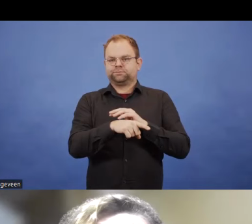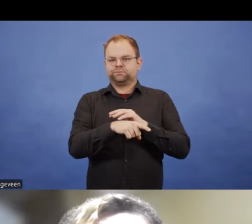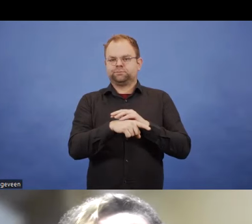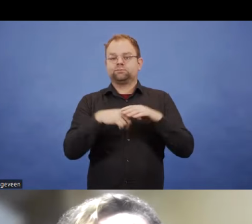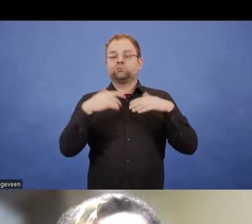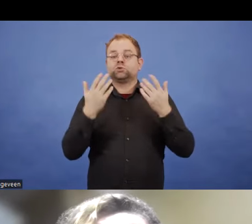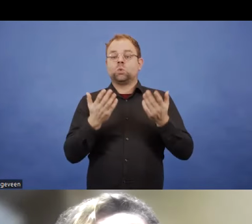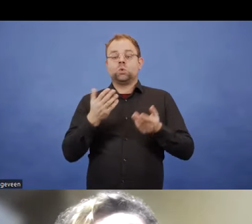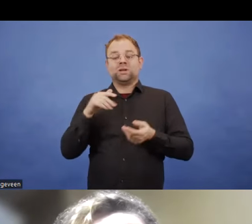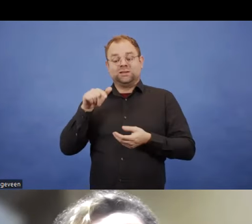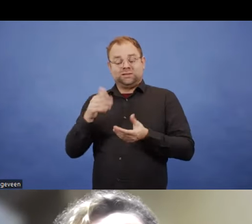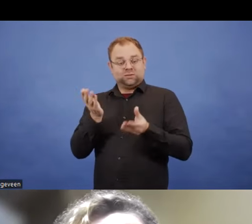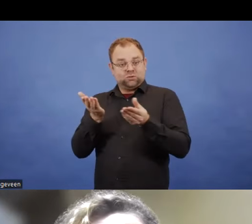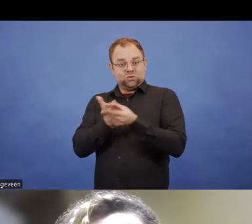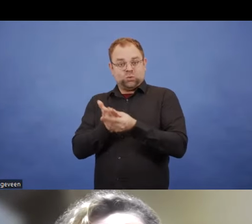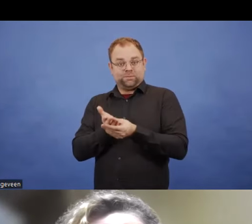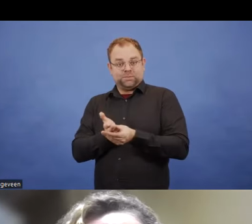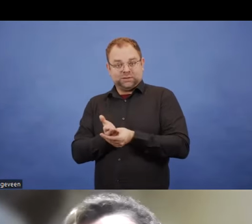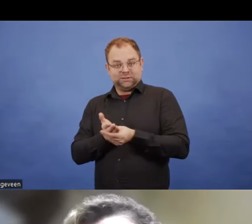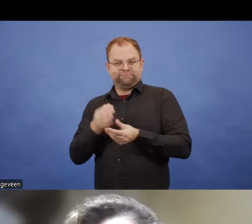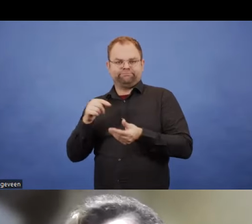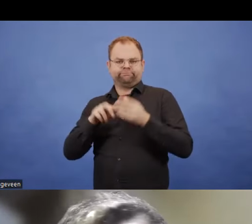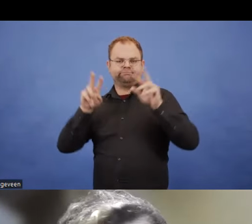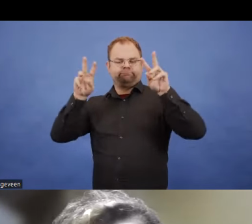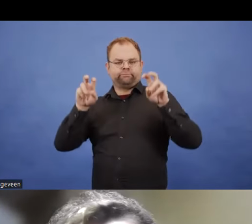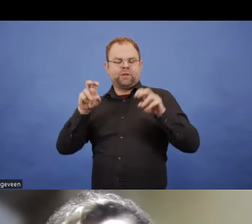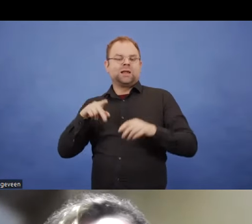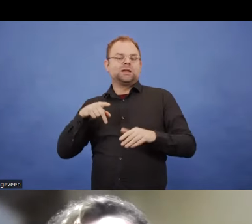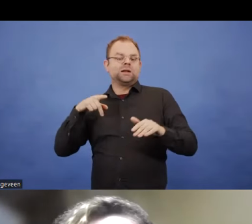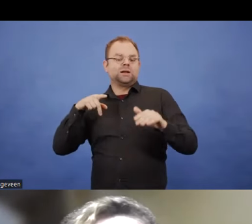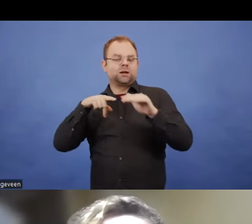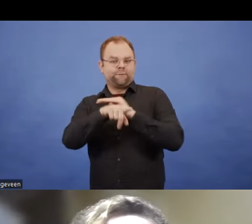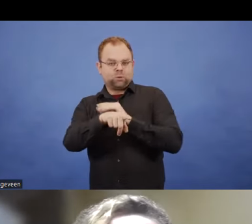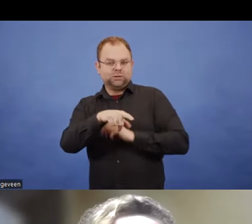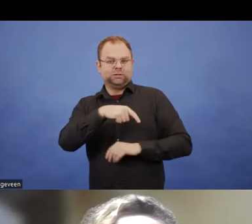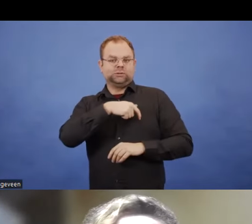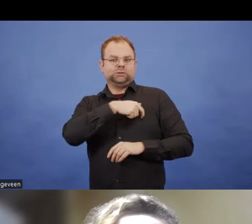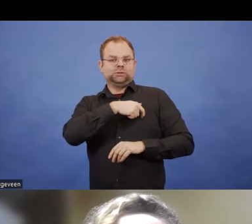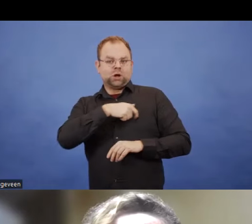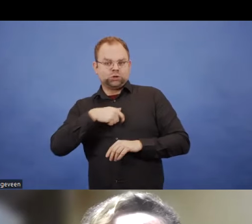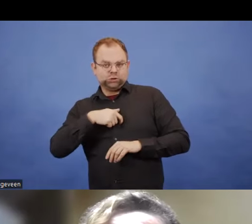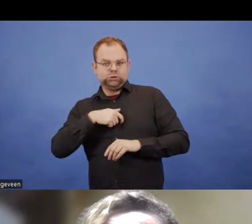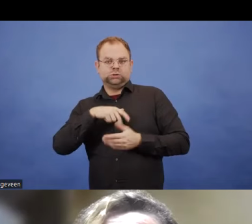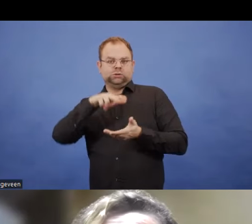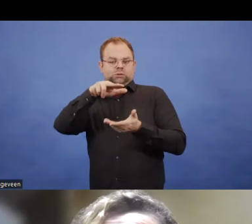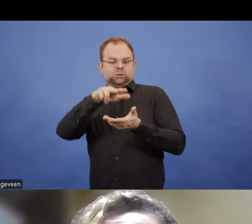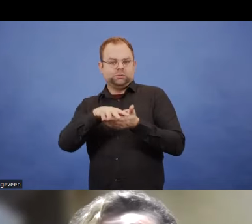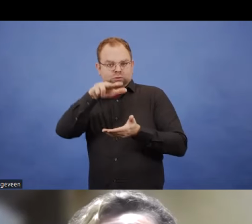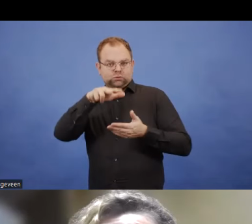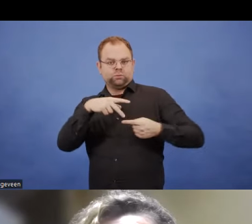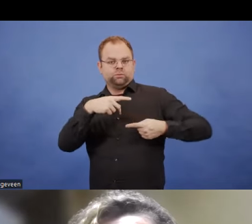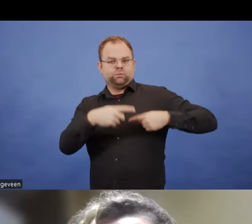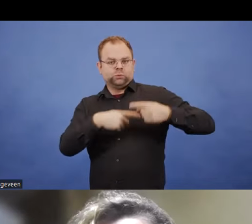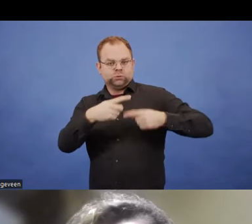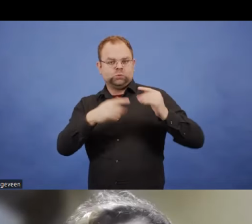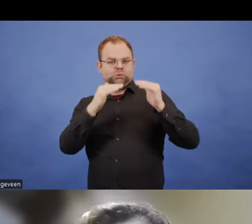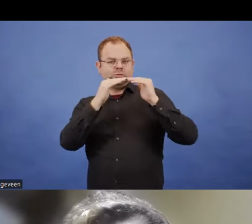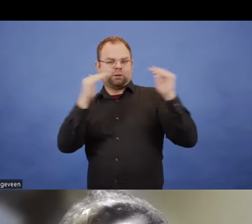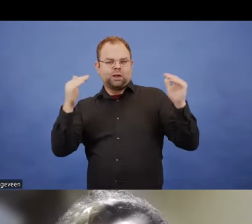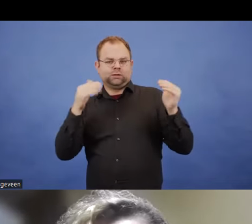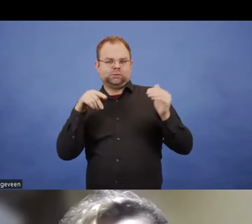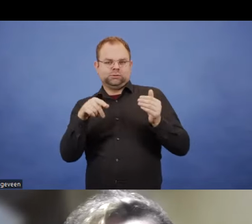And there's mentioned throughout the document, there are mentions on what reasonable accommodations need to be